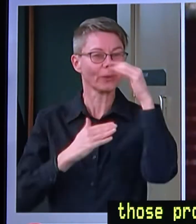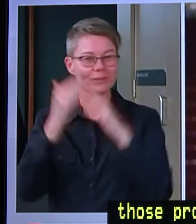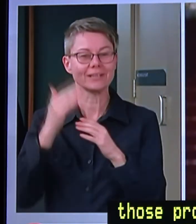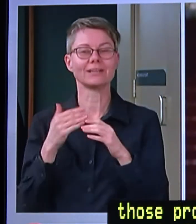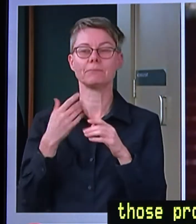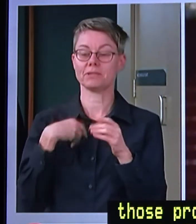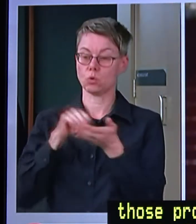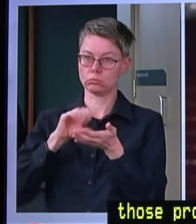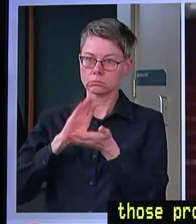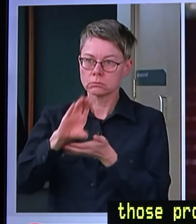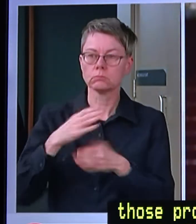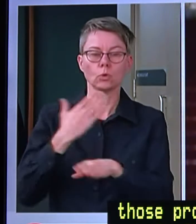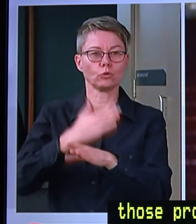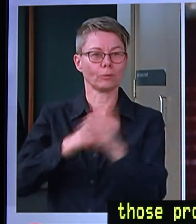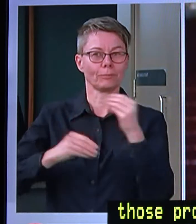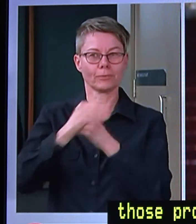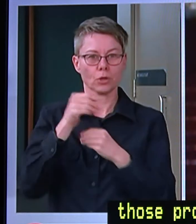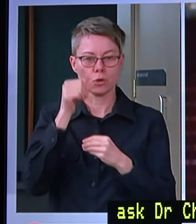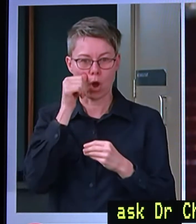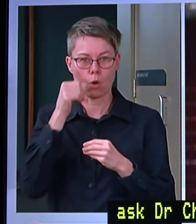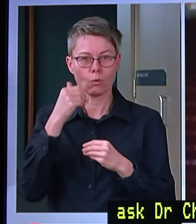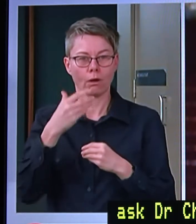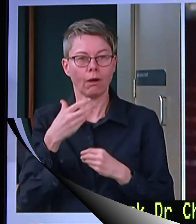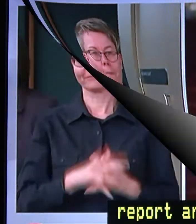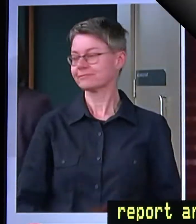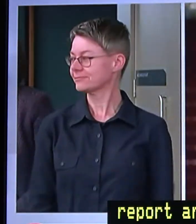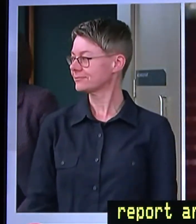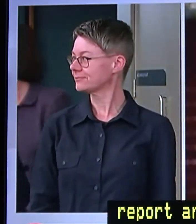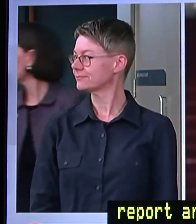forward projects, and provide that certainty for people moving forward.